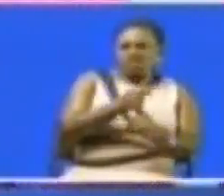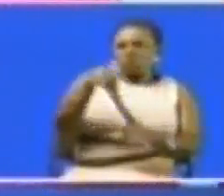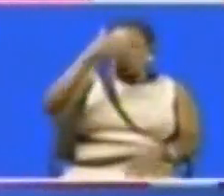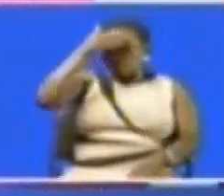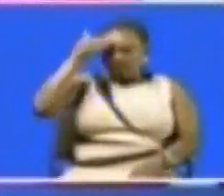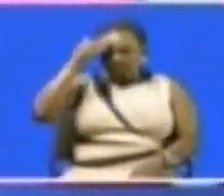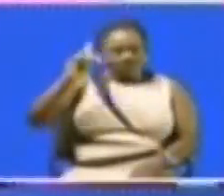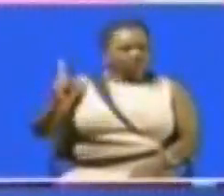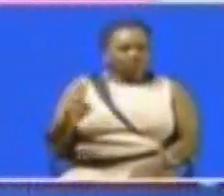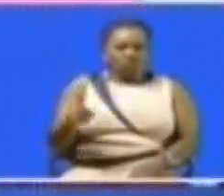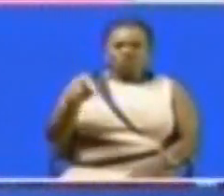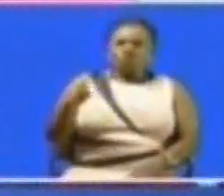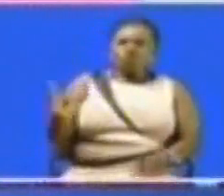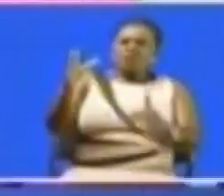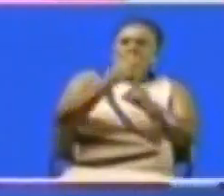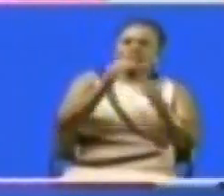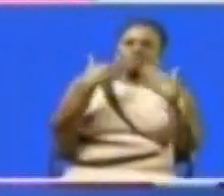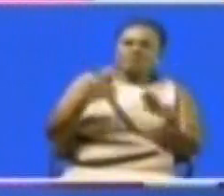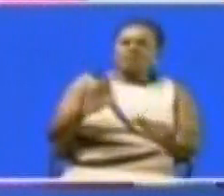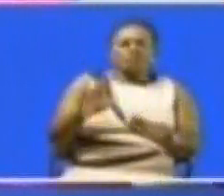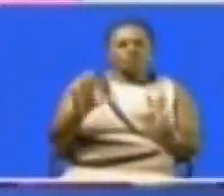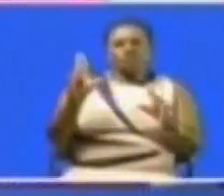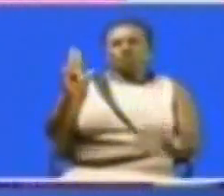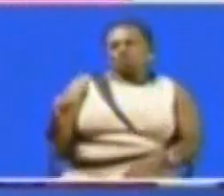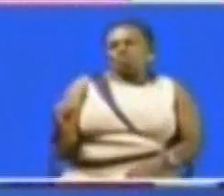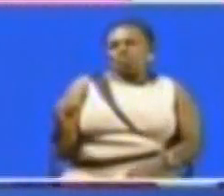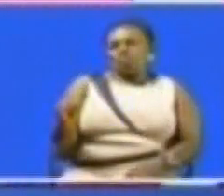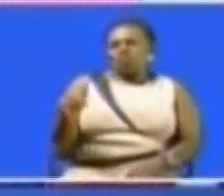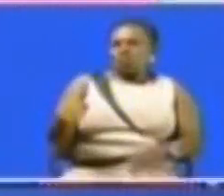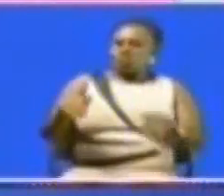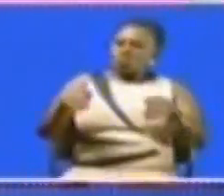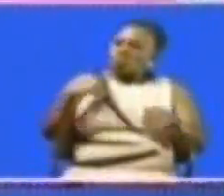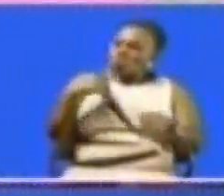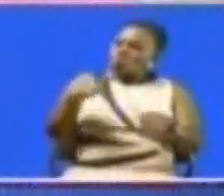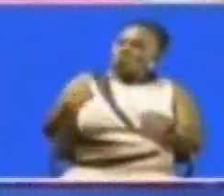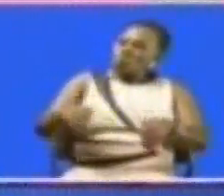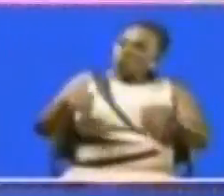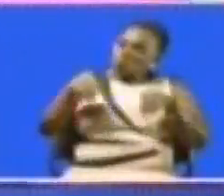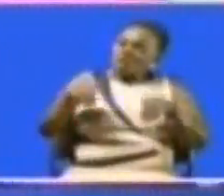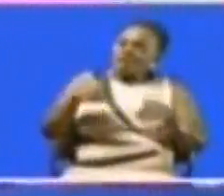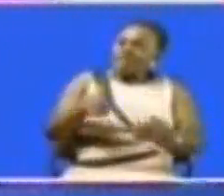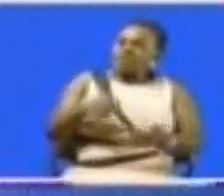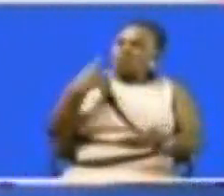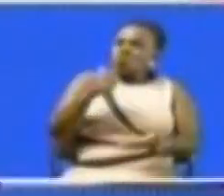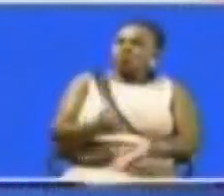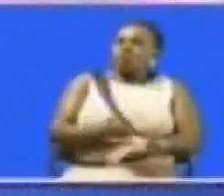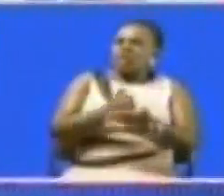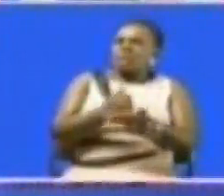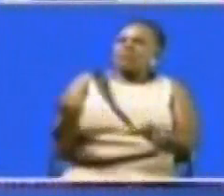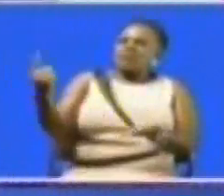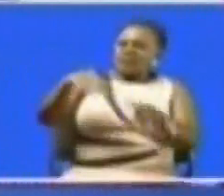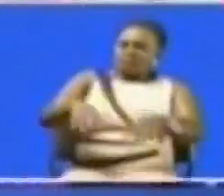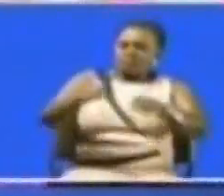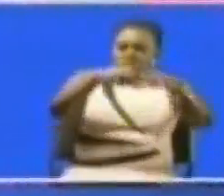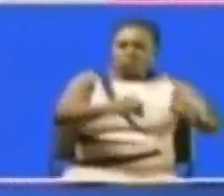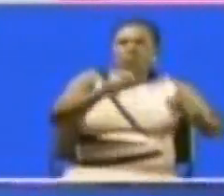umesahau sisi. Wewe umefika hapa na wewe uja. Who is that whom we are waiting to come and carry you from the village and tell you, come and take this